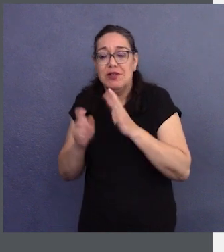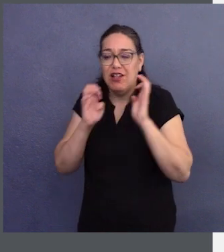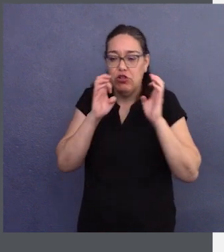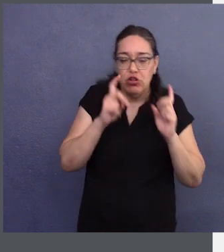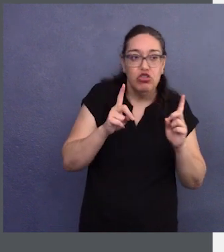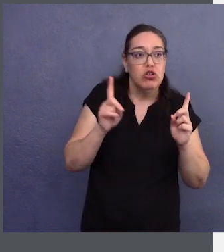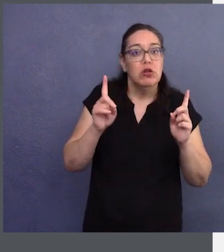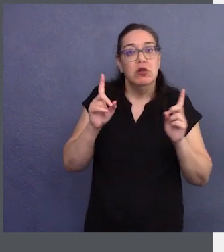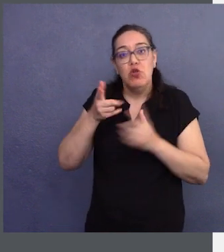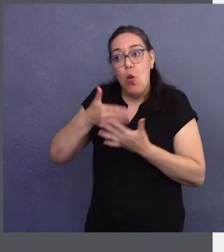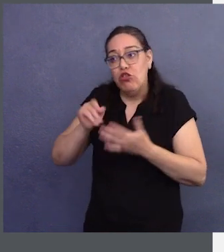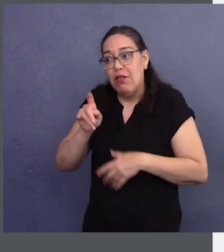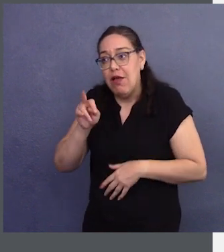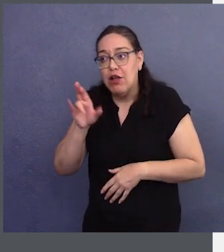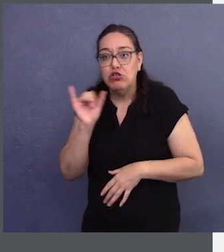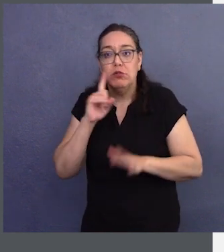transportation,